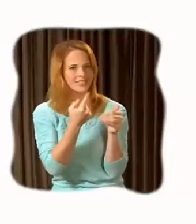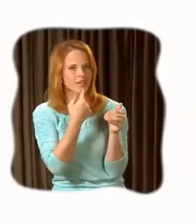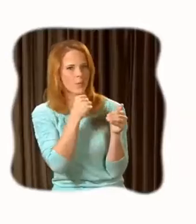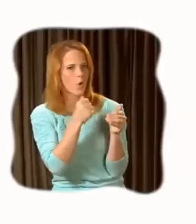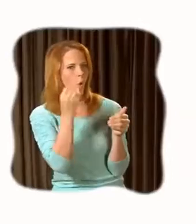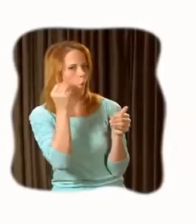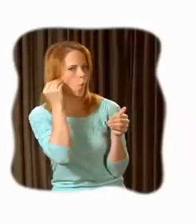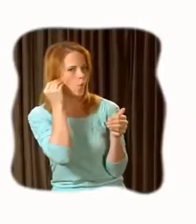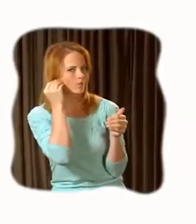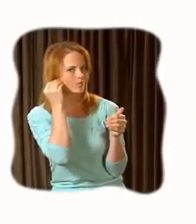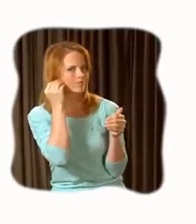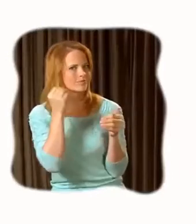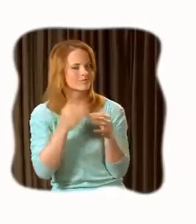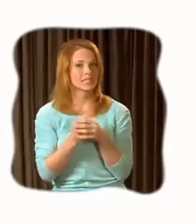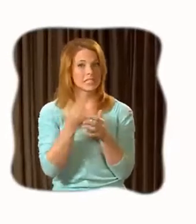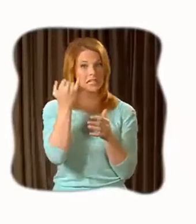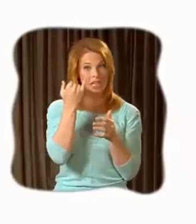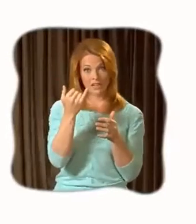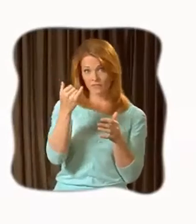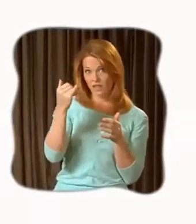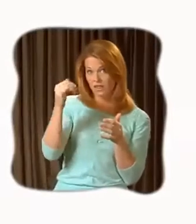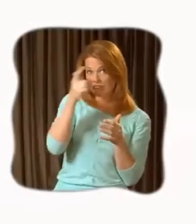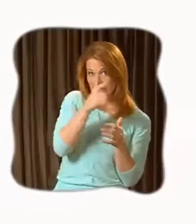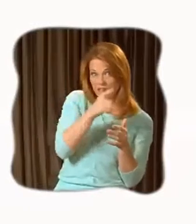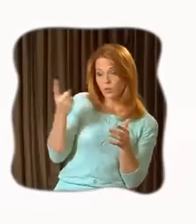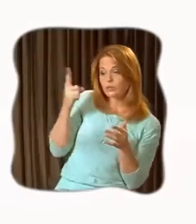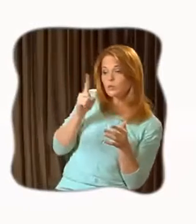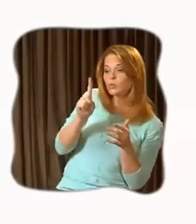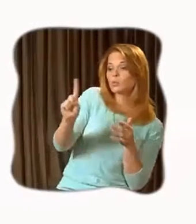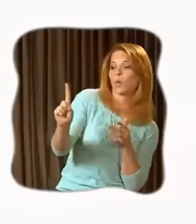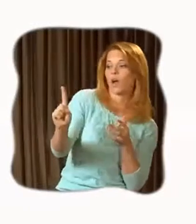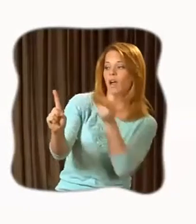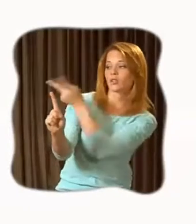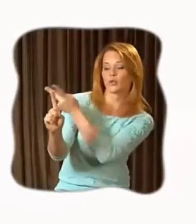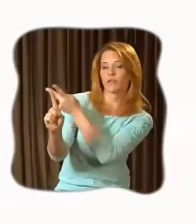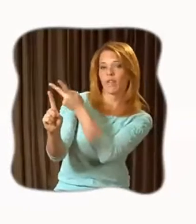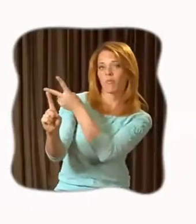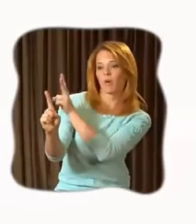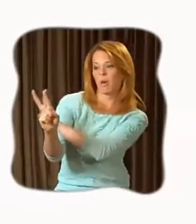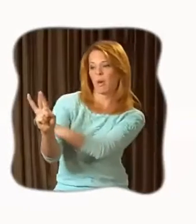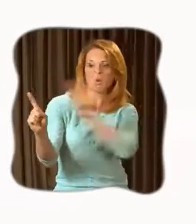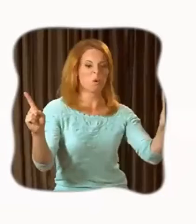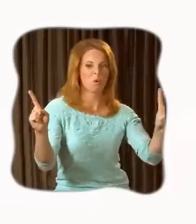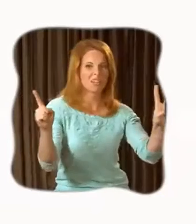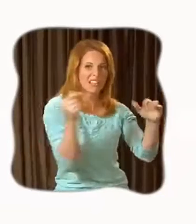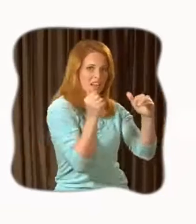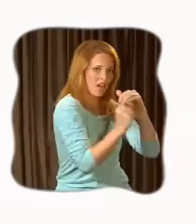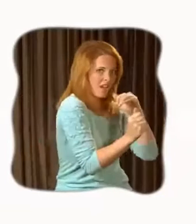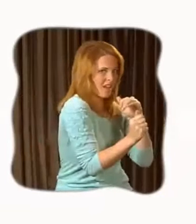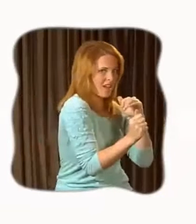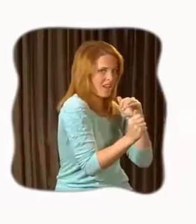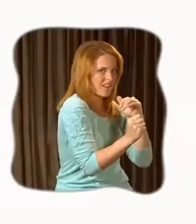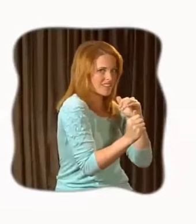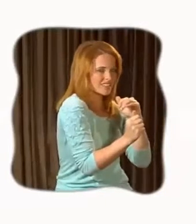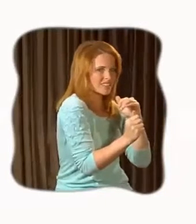said they weren't home. If Lily was walking on one side of the street, Chester and Wilson crossed to the other and